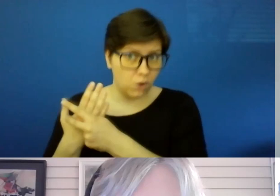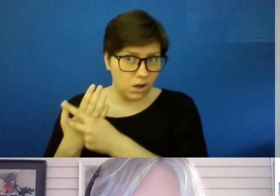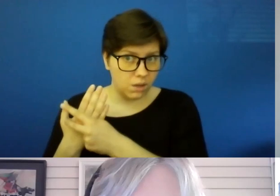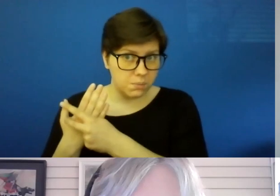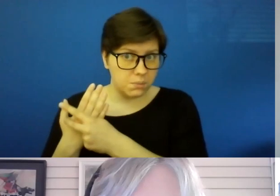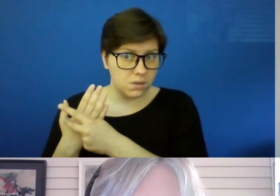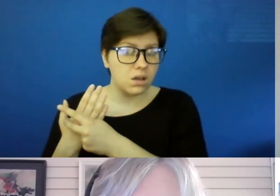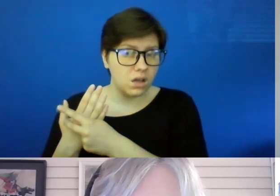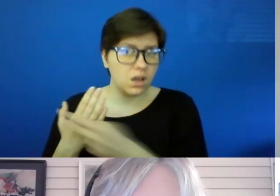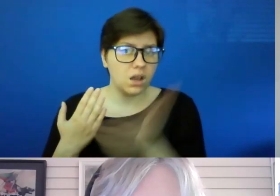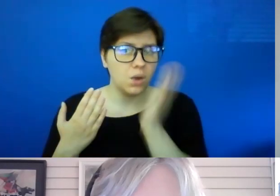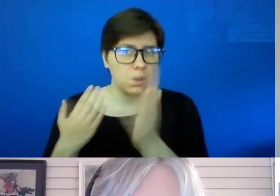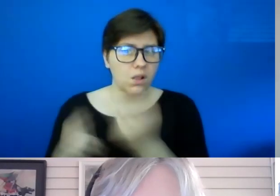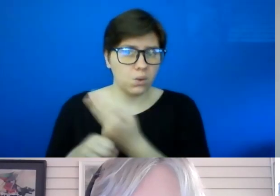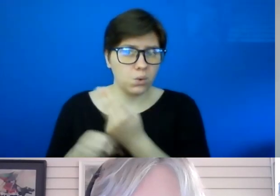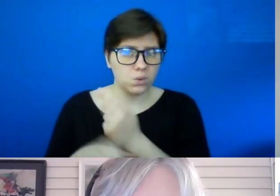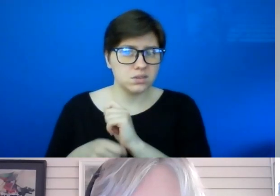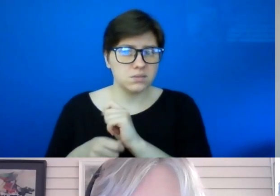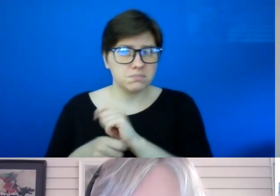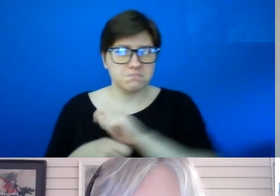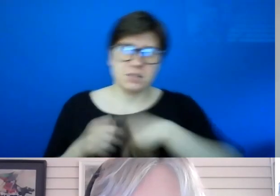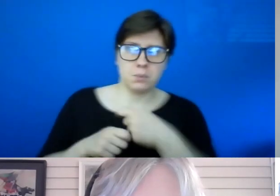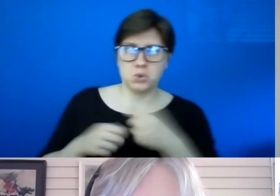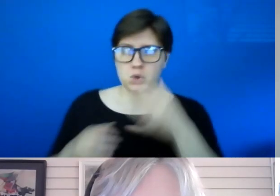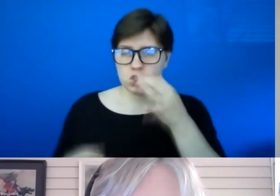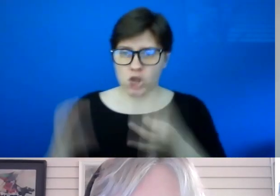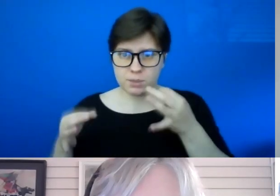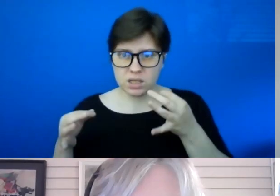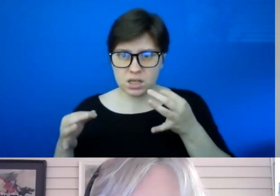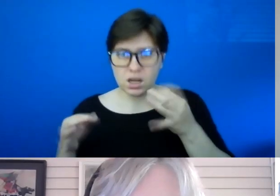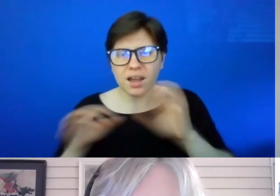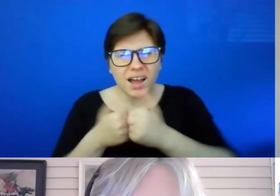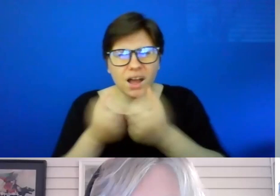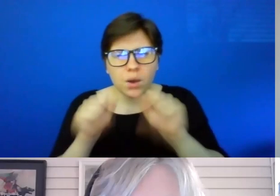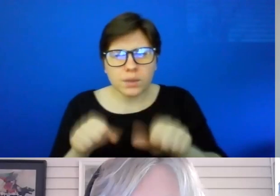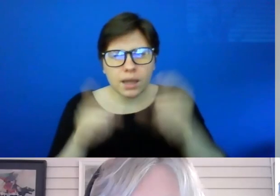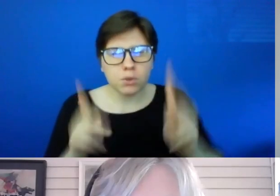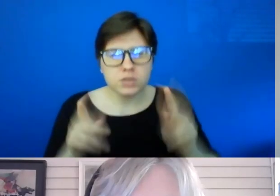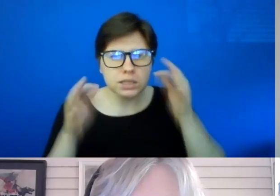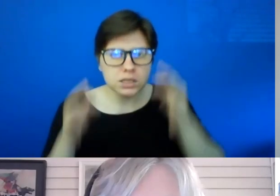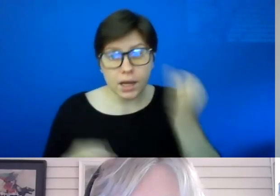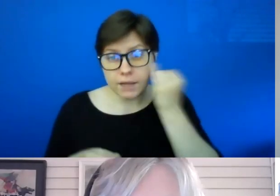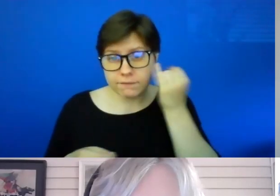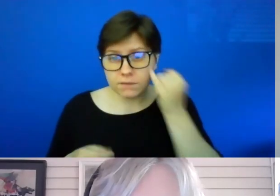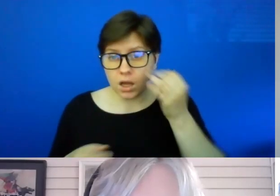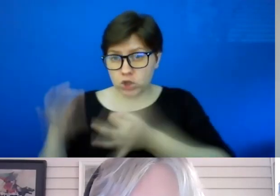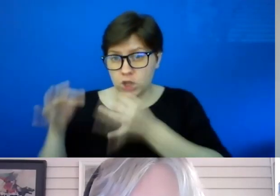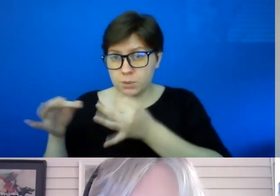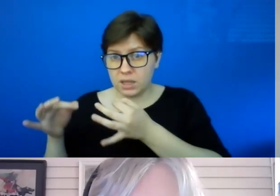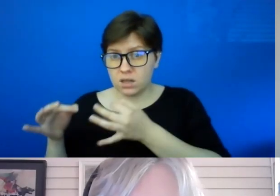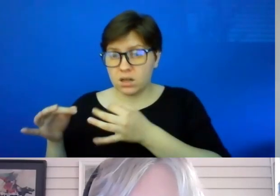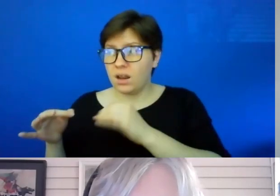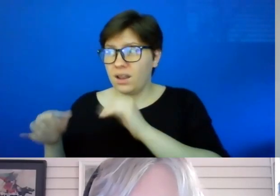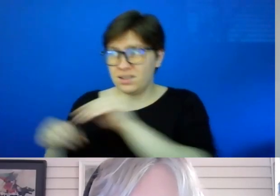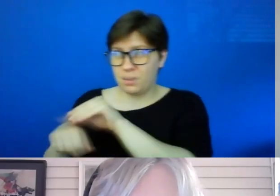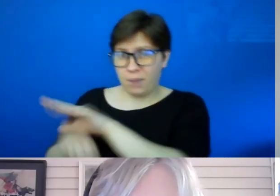are going to use substituted judgment. How can someone decide whether your judgment is impaired when you want